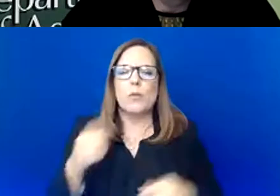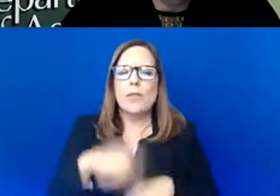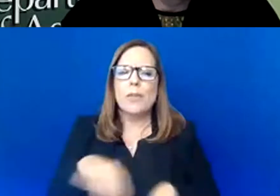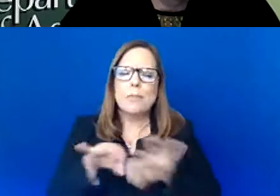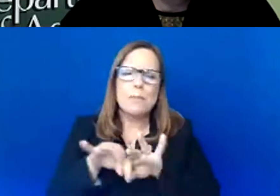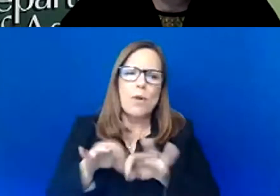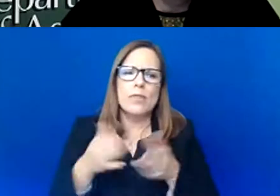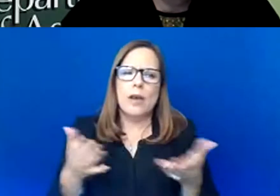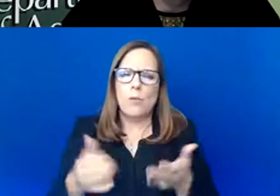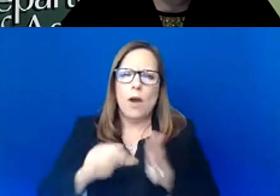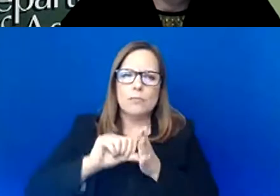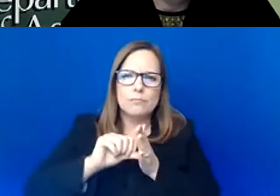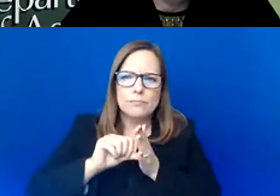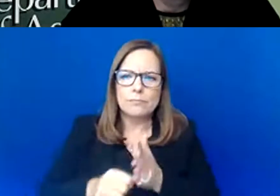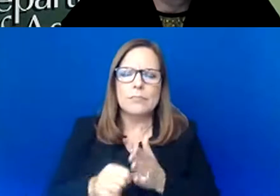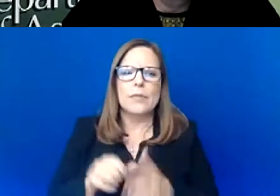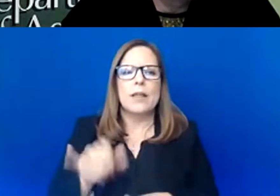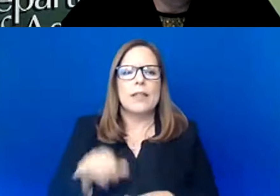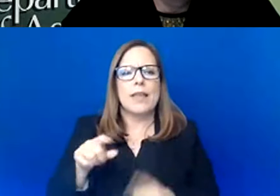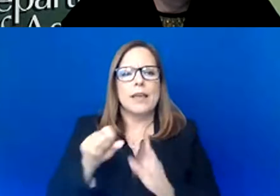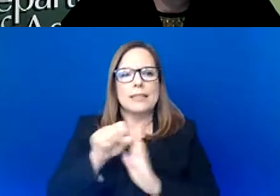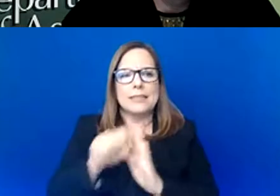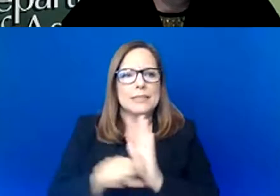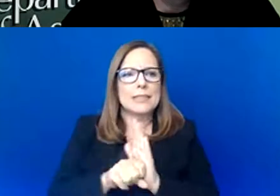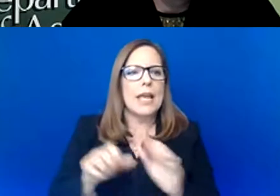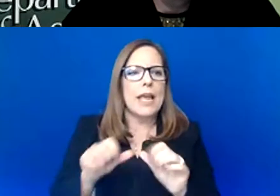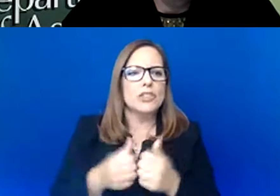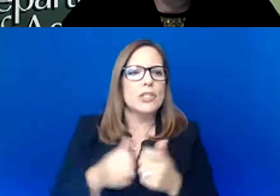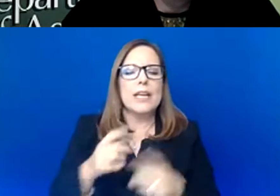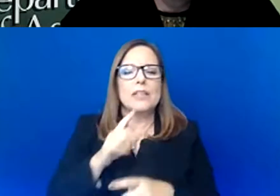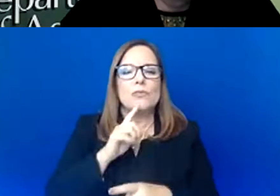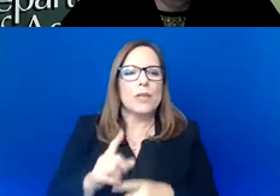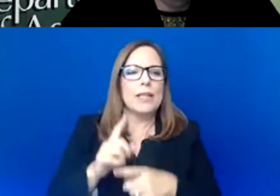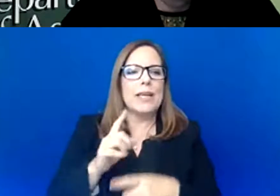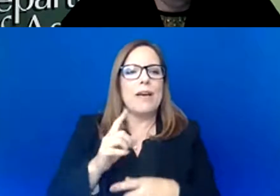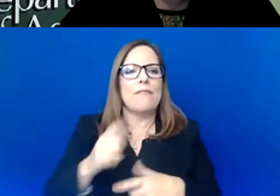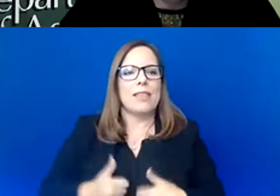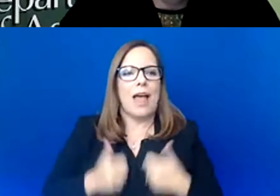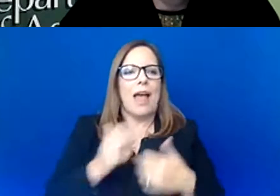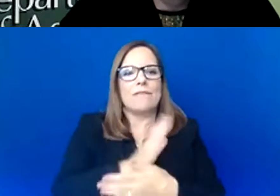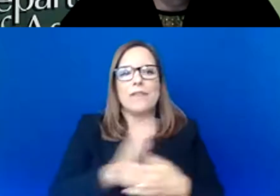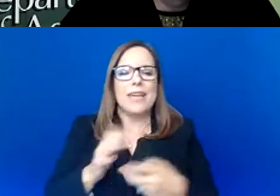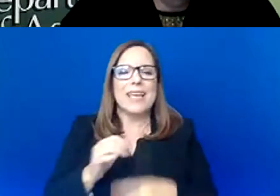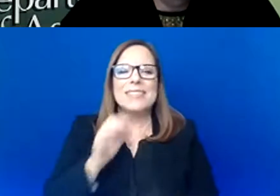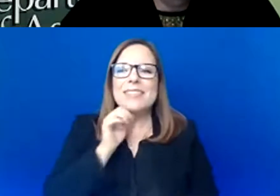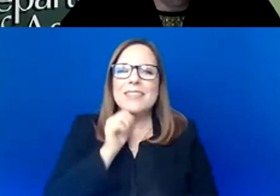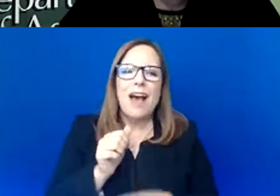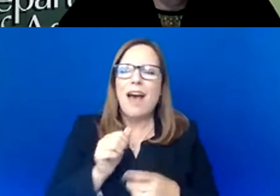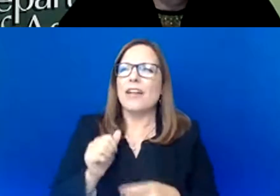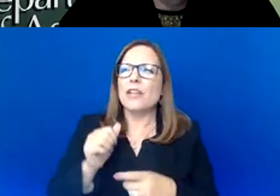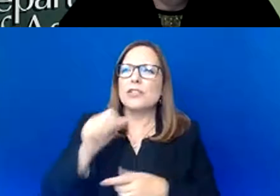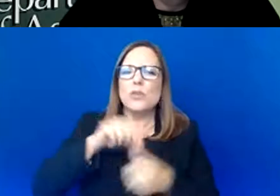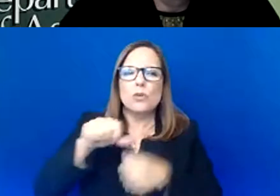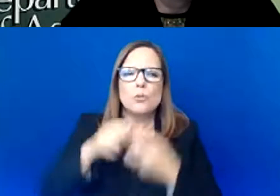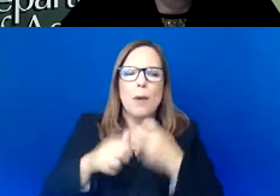that aging is a stage of life, not a social problem. That we need to think about it that way. That we also